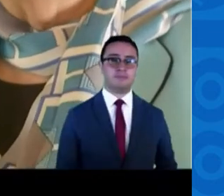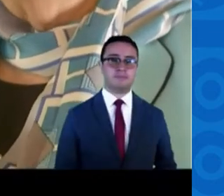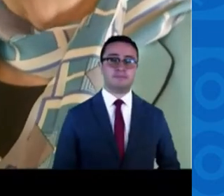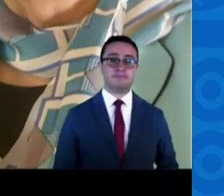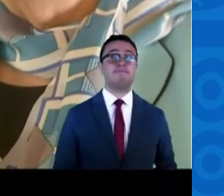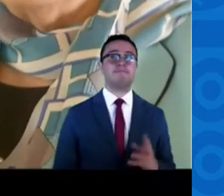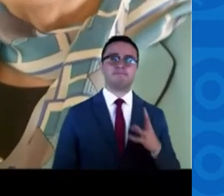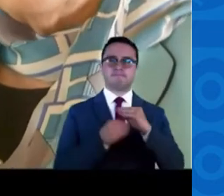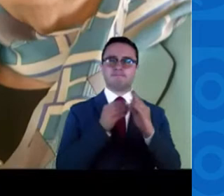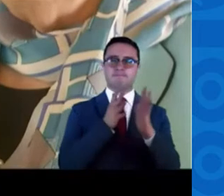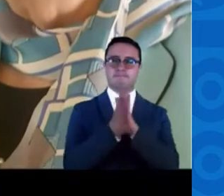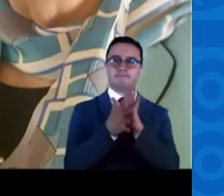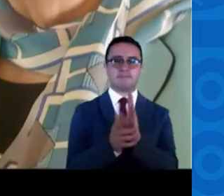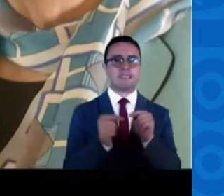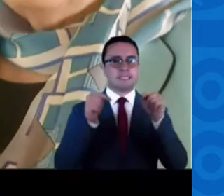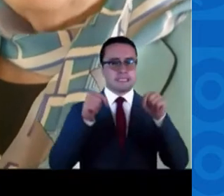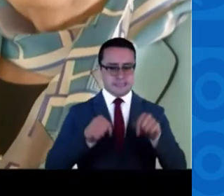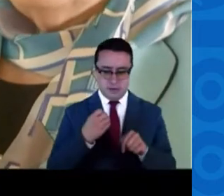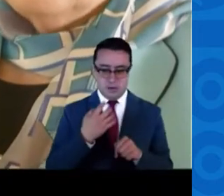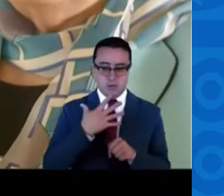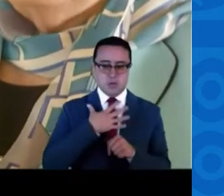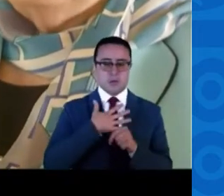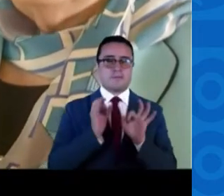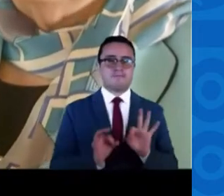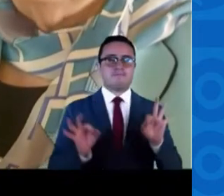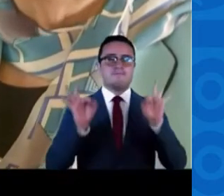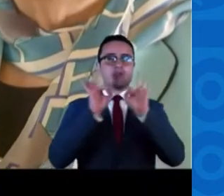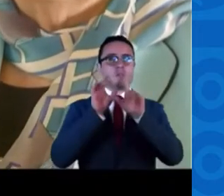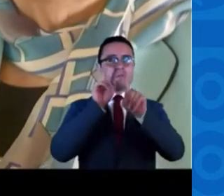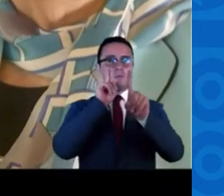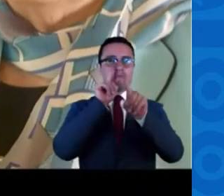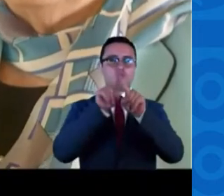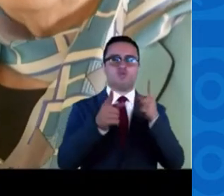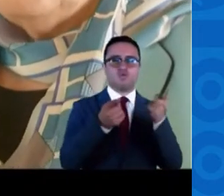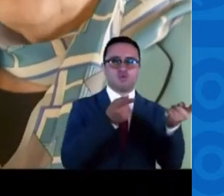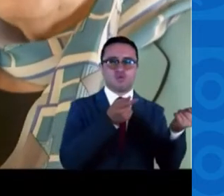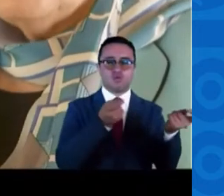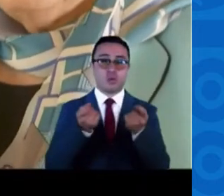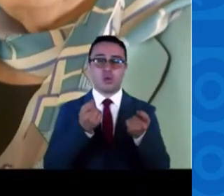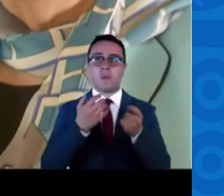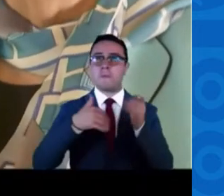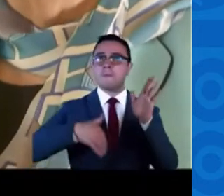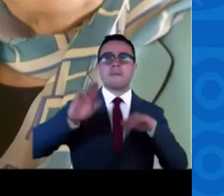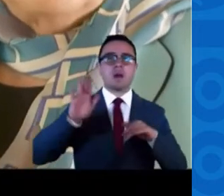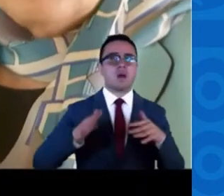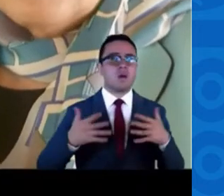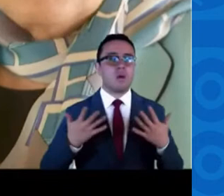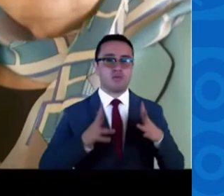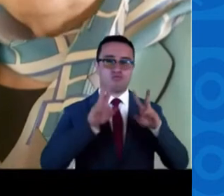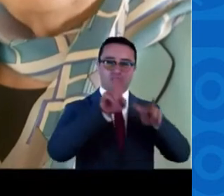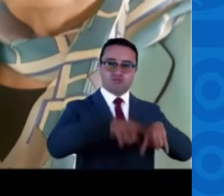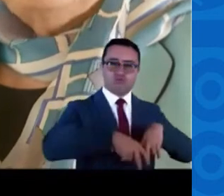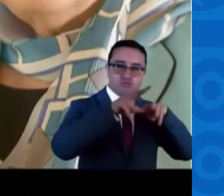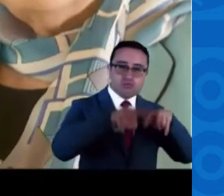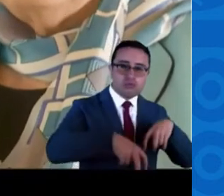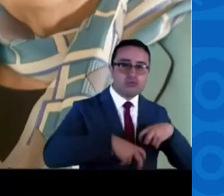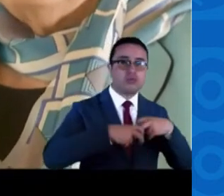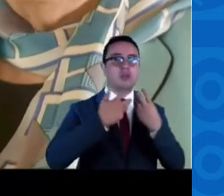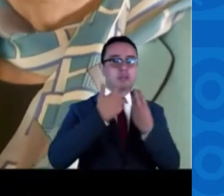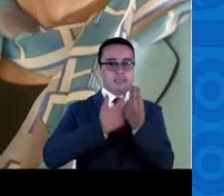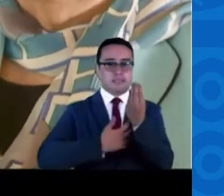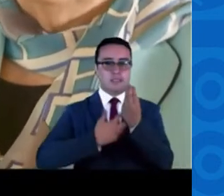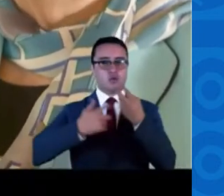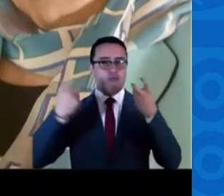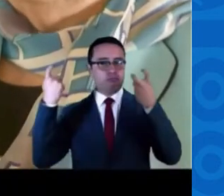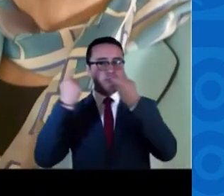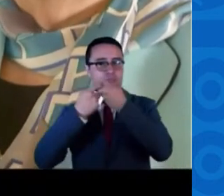negatively. And of course, we have enormous opportunities to achieve mitigation, particularly in agriculture,